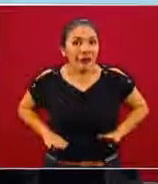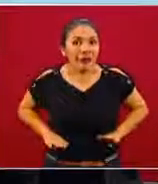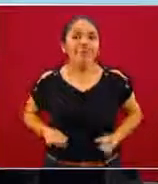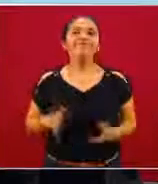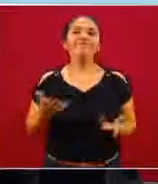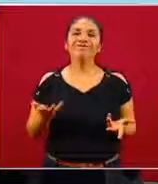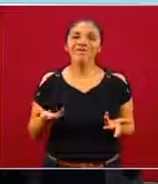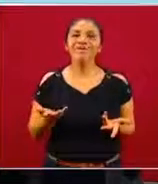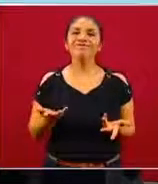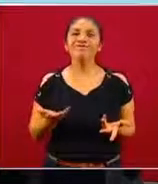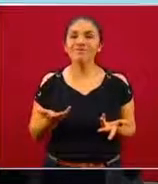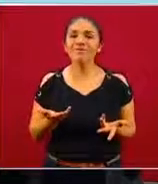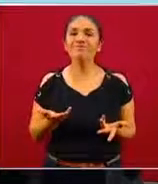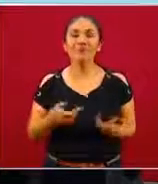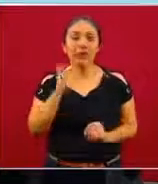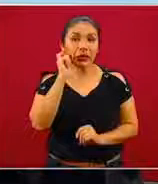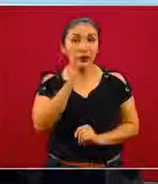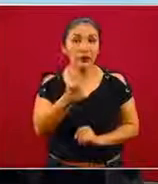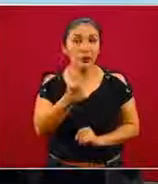this.